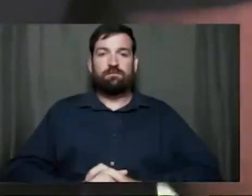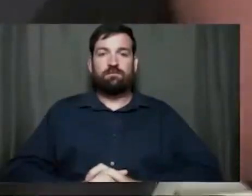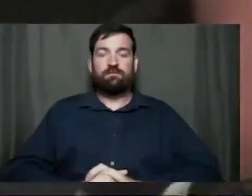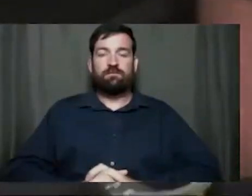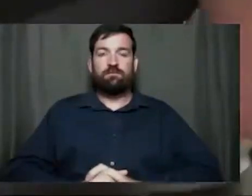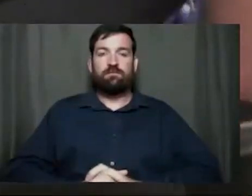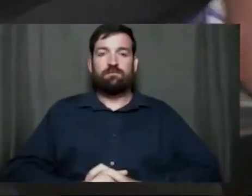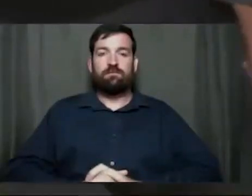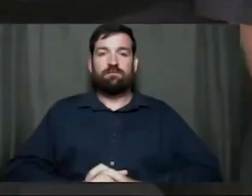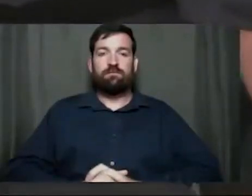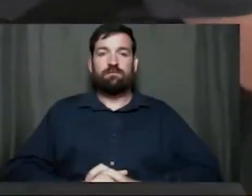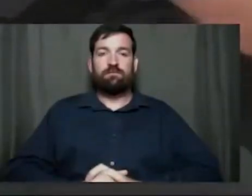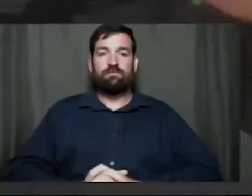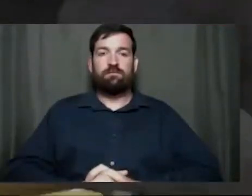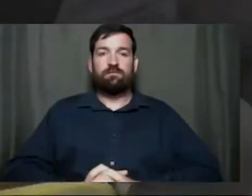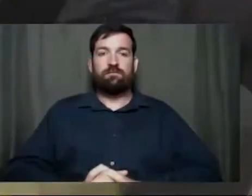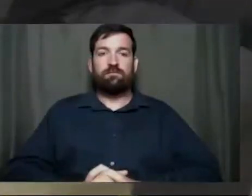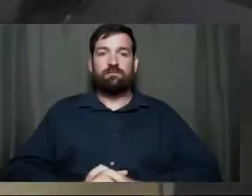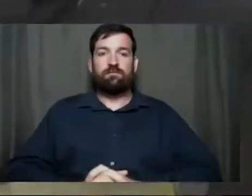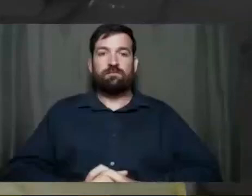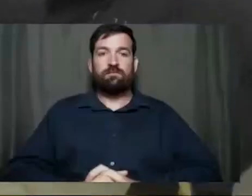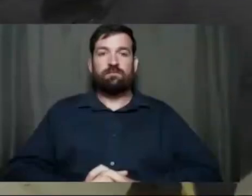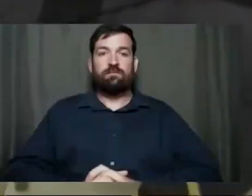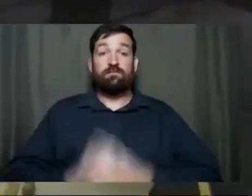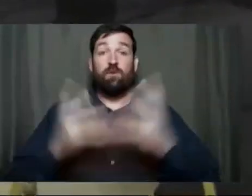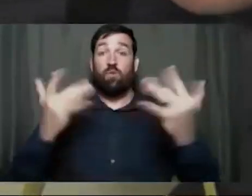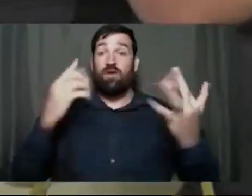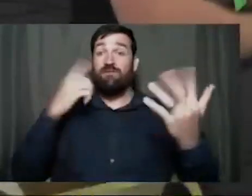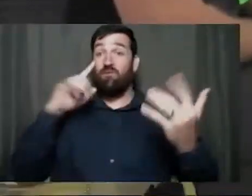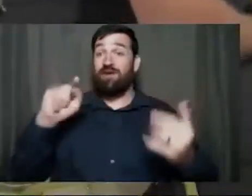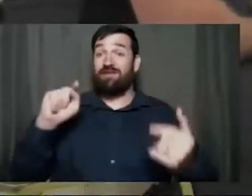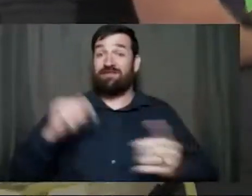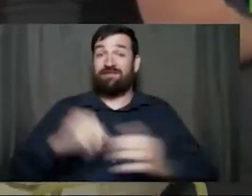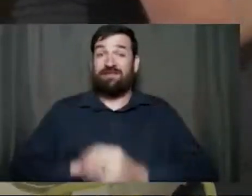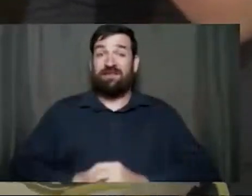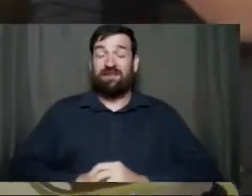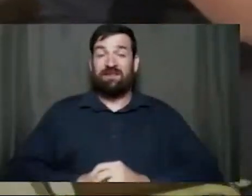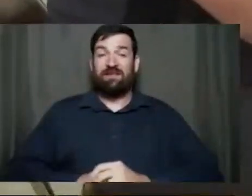There we go. Okay, you're done, bud. Wait for it. Wait for it.